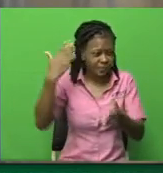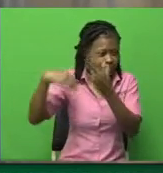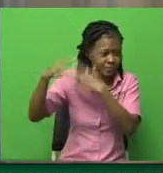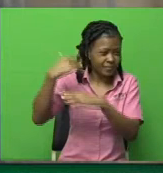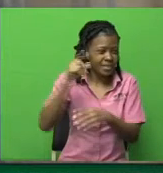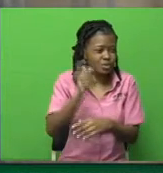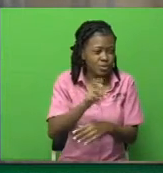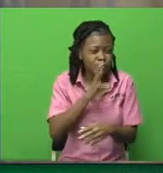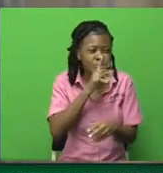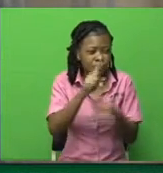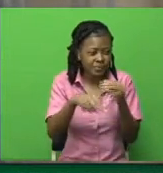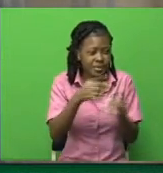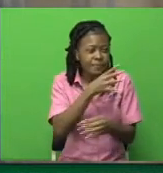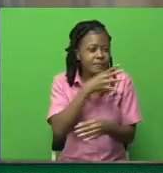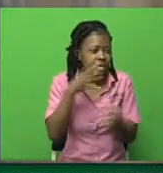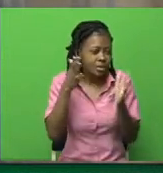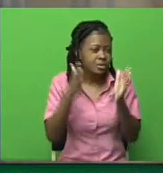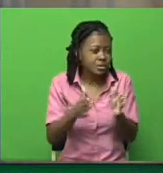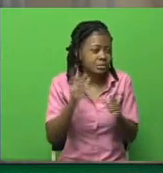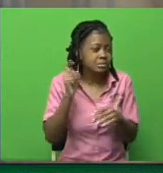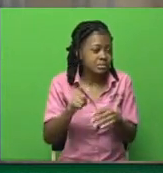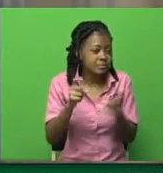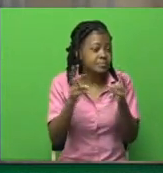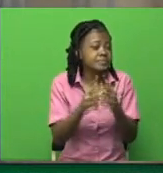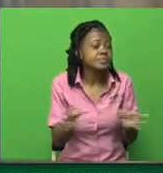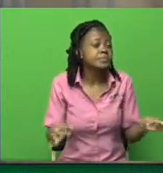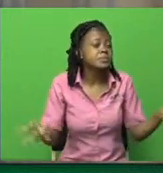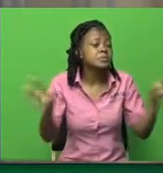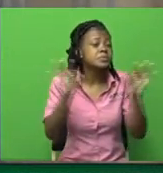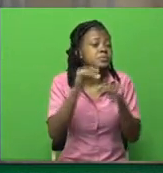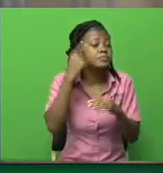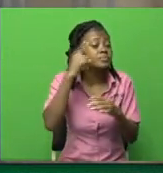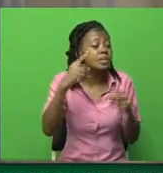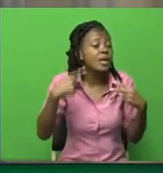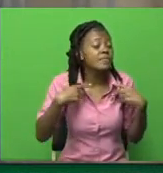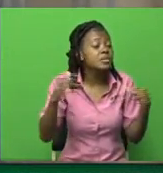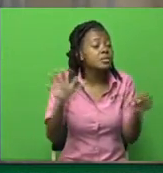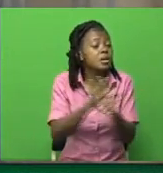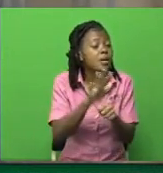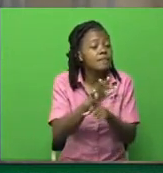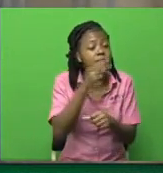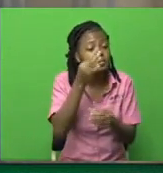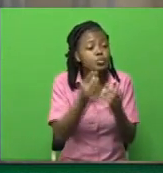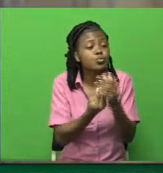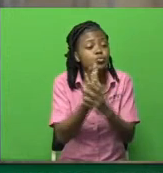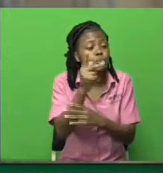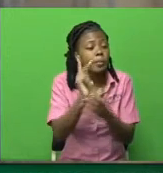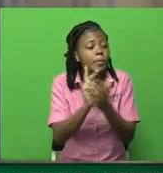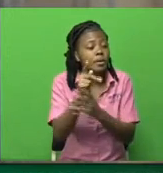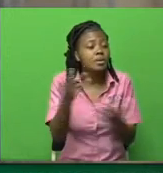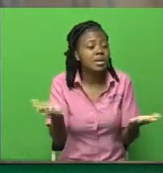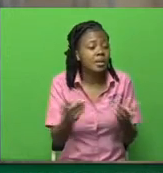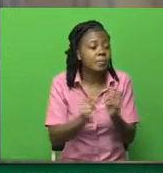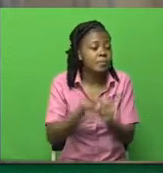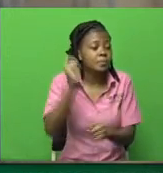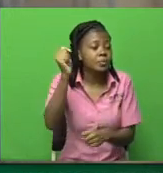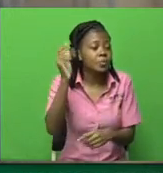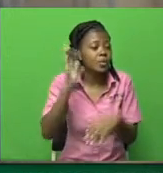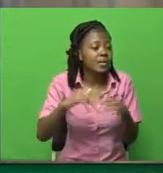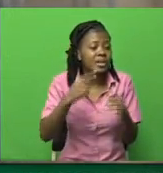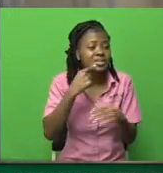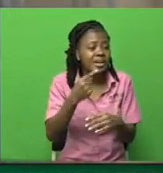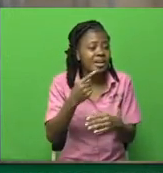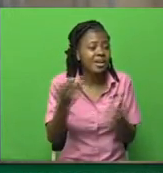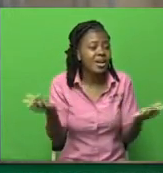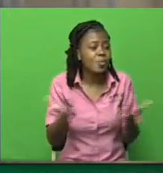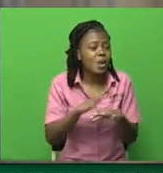as party as a revenue owner but also uh for food security the Prime Minister said there was no land we don't have land and parents does not